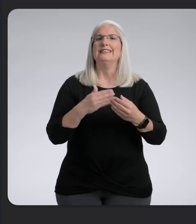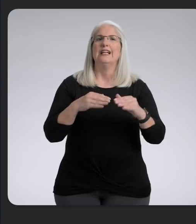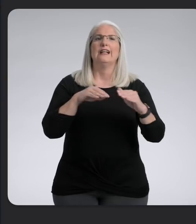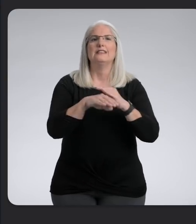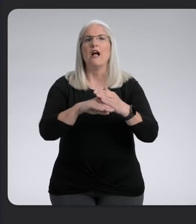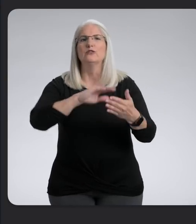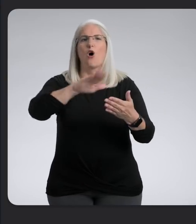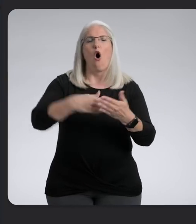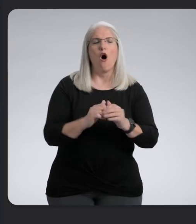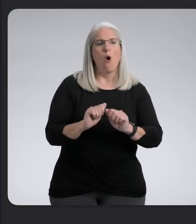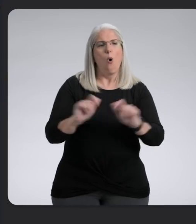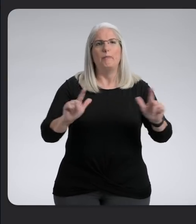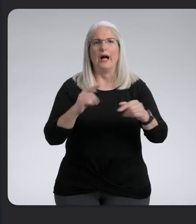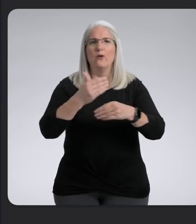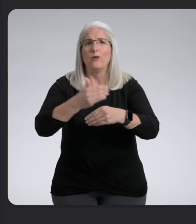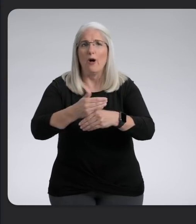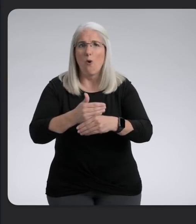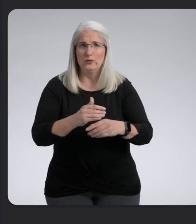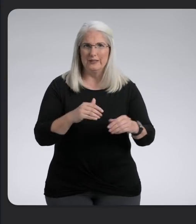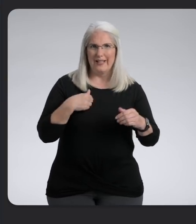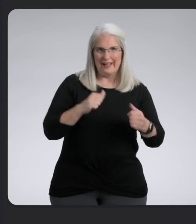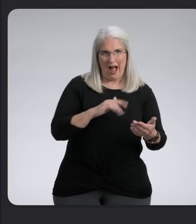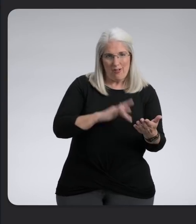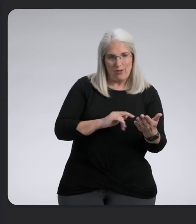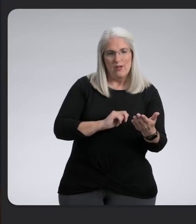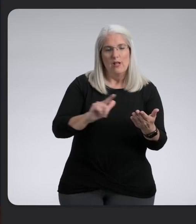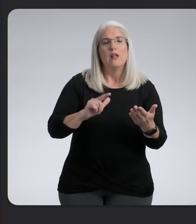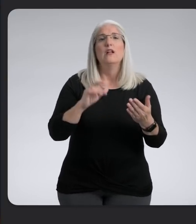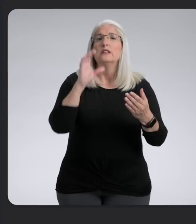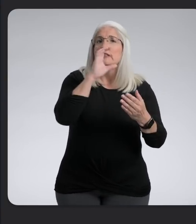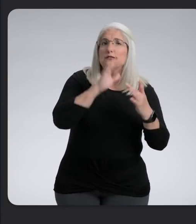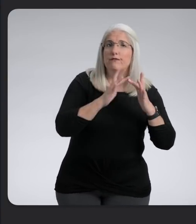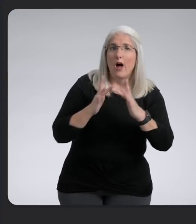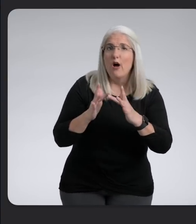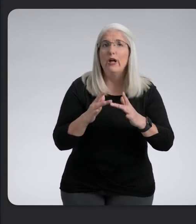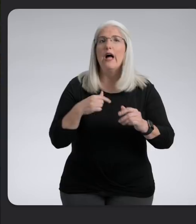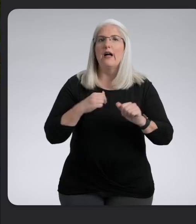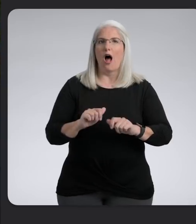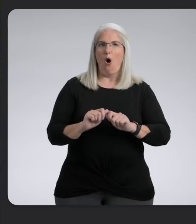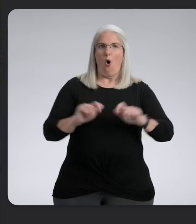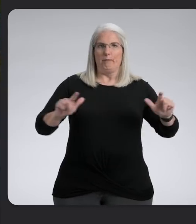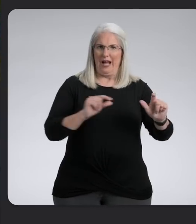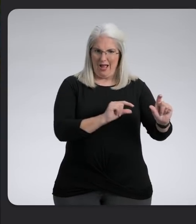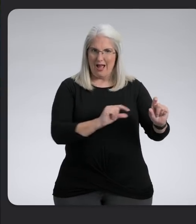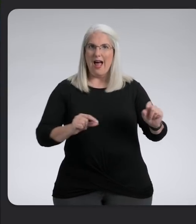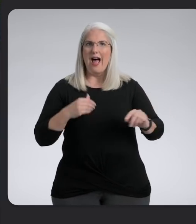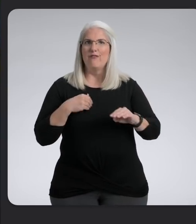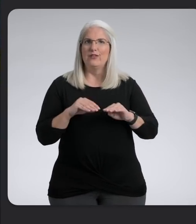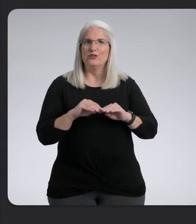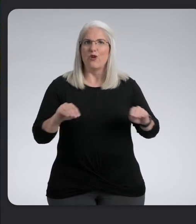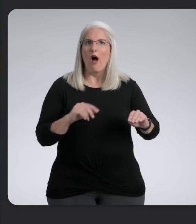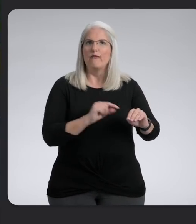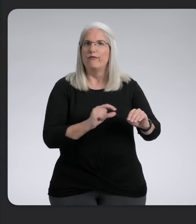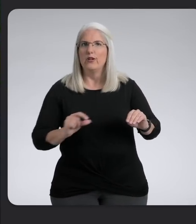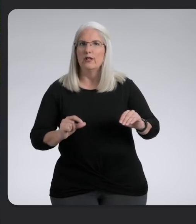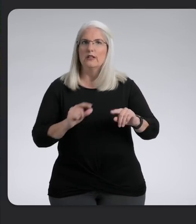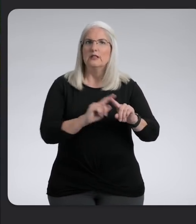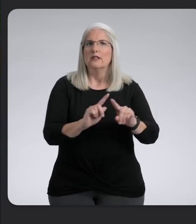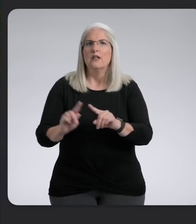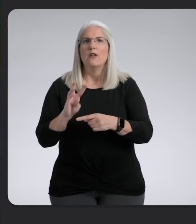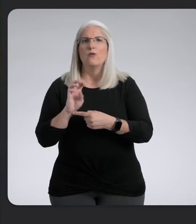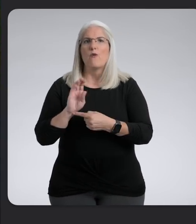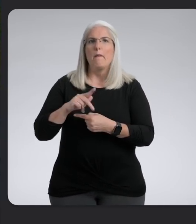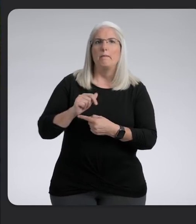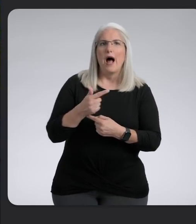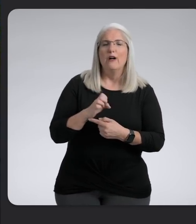go to Safari, and you'll see that the shelf appears automatically when I switch apps. I often have a lot of Safari windows open, many